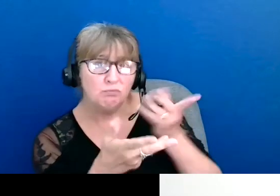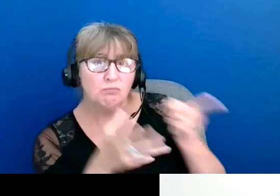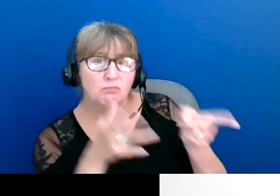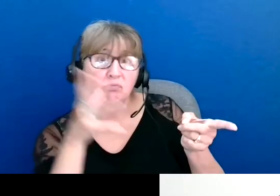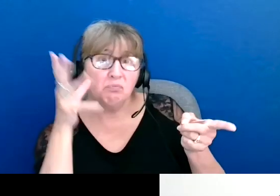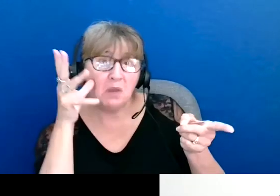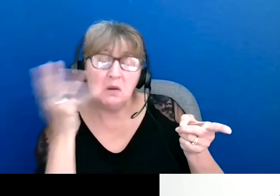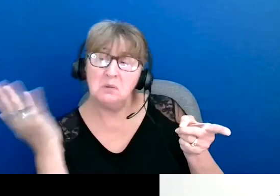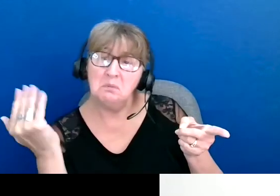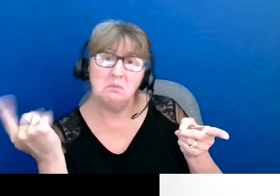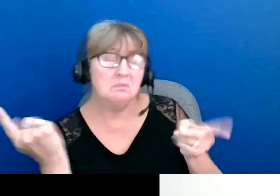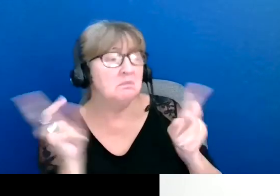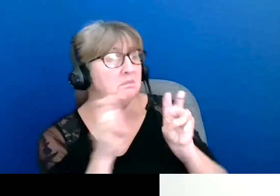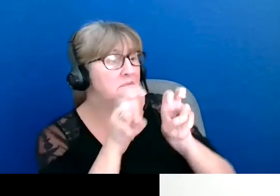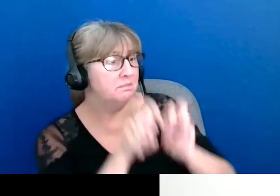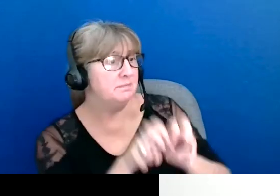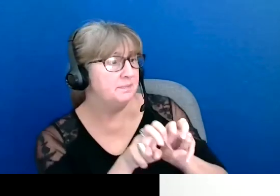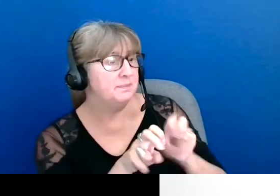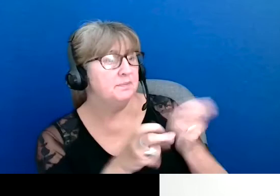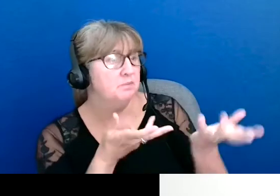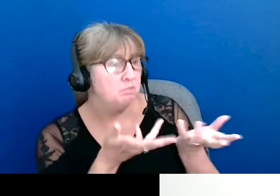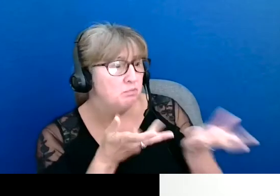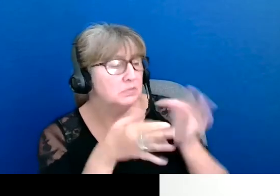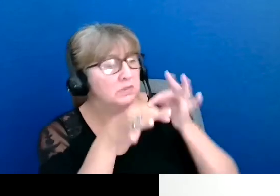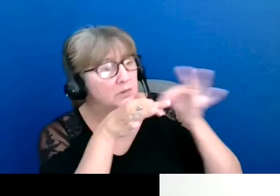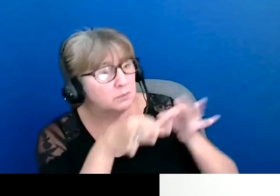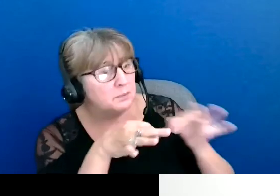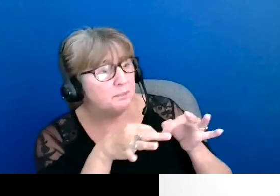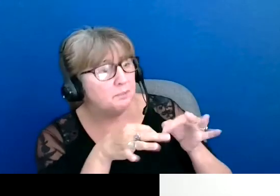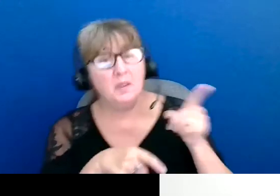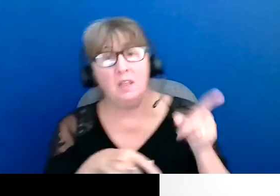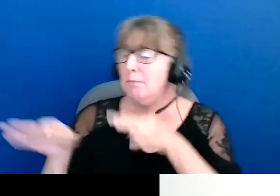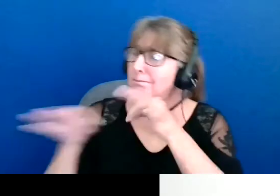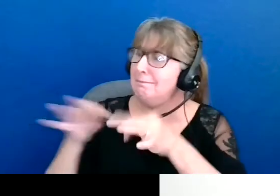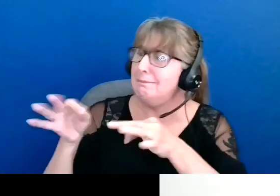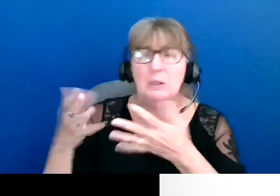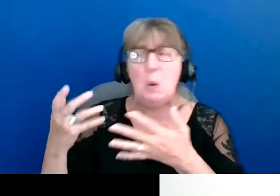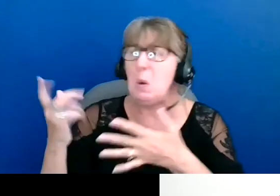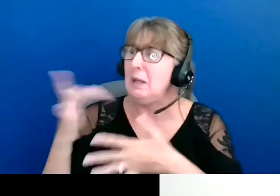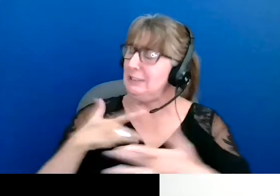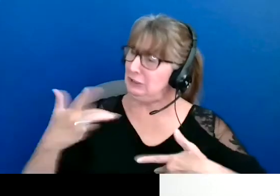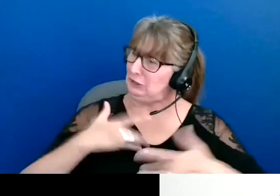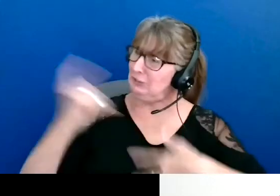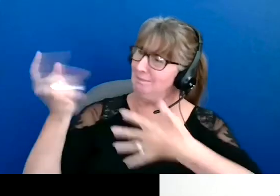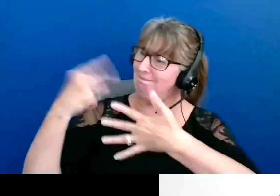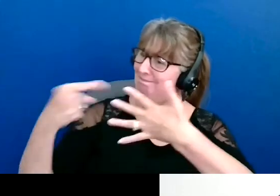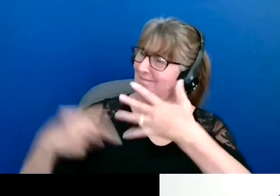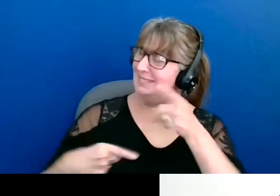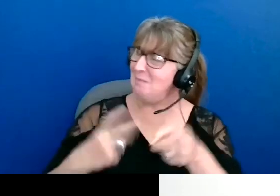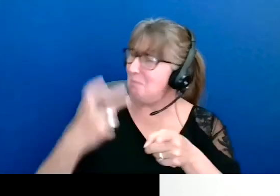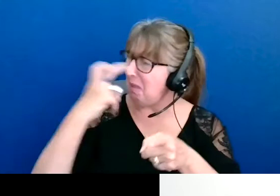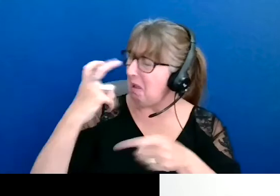them over lunch. And they told her their fears. They told her she's blind. How's she gonna build a